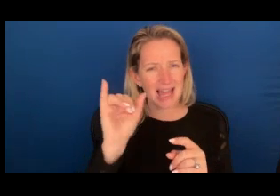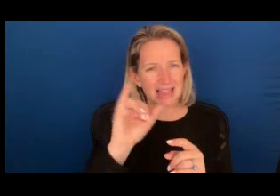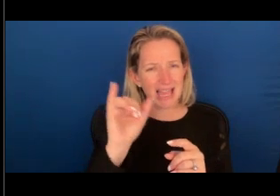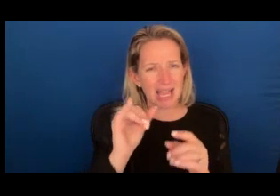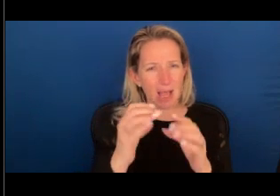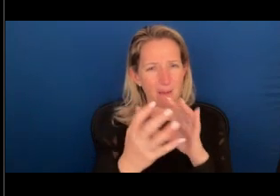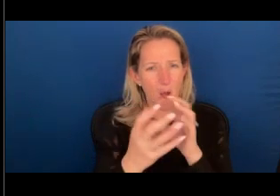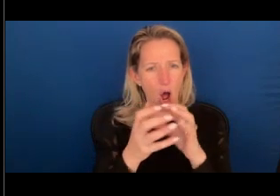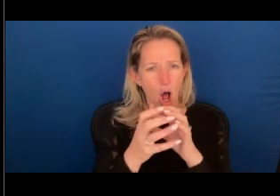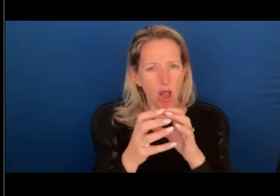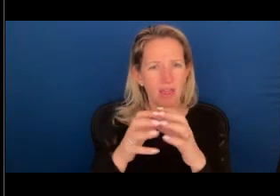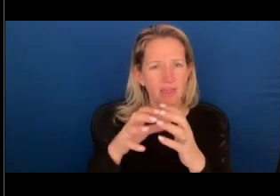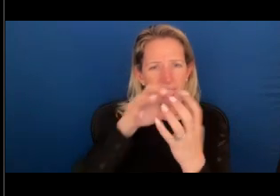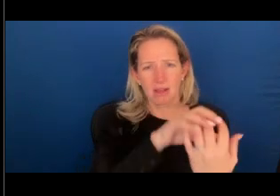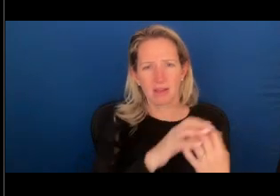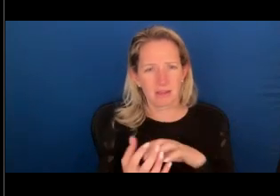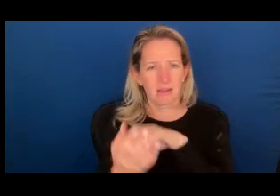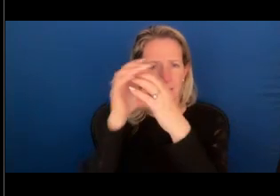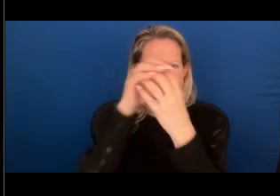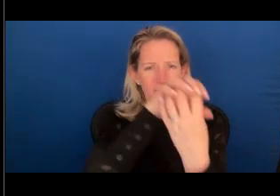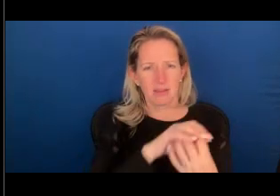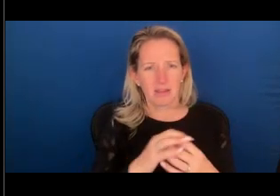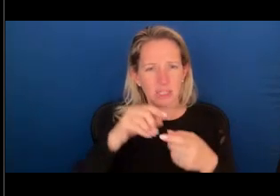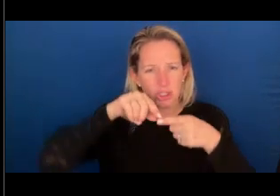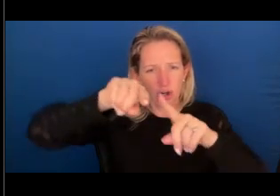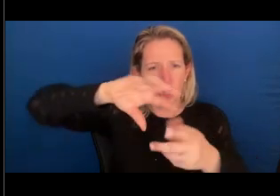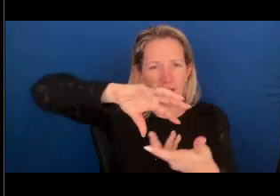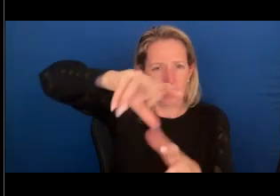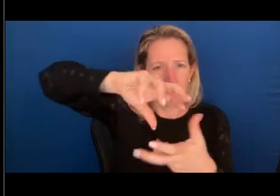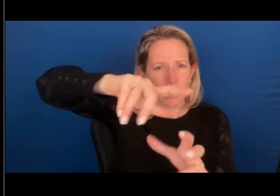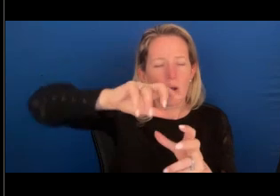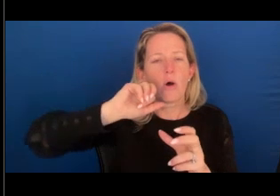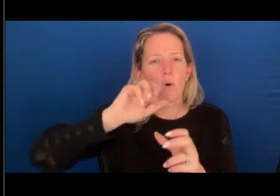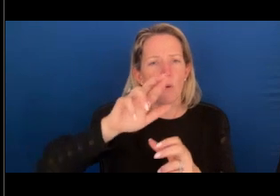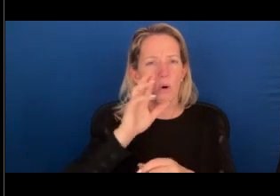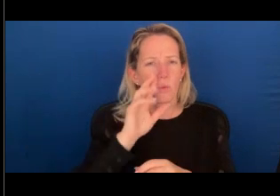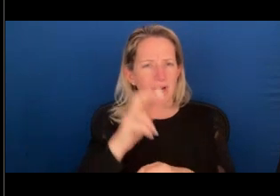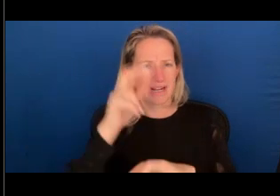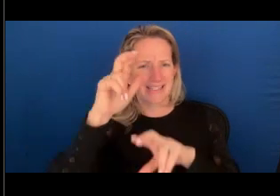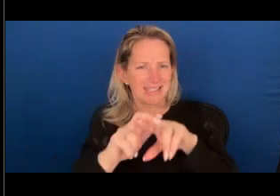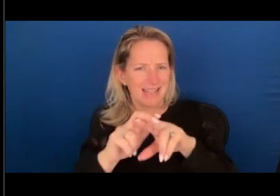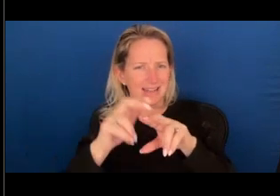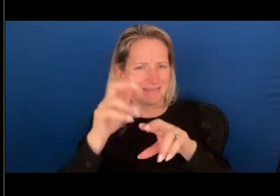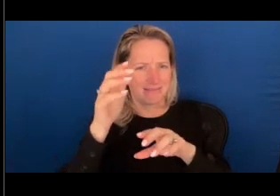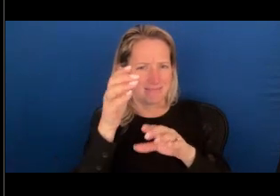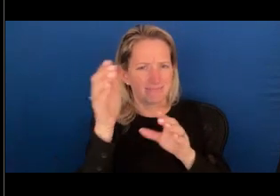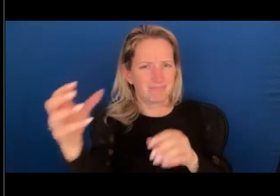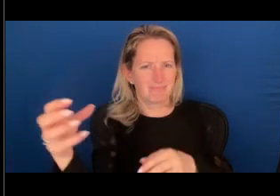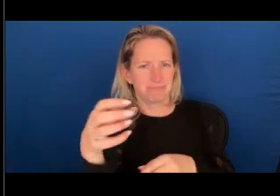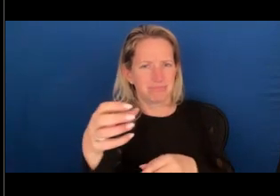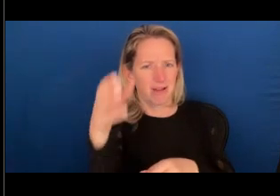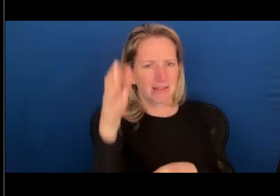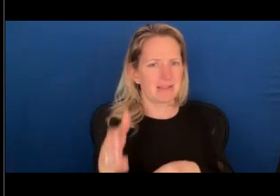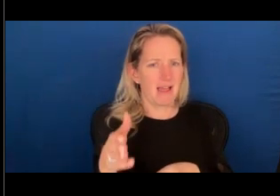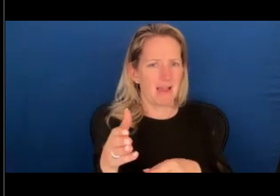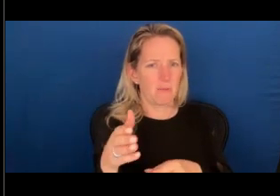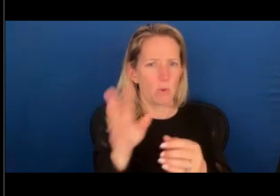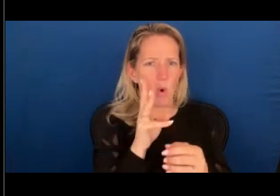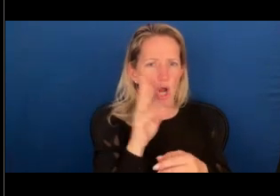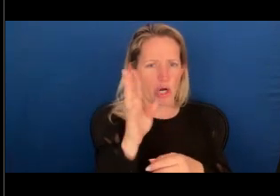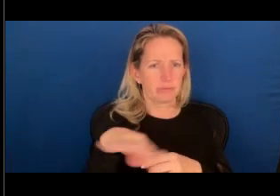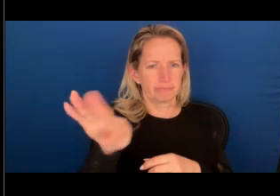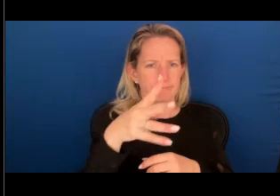laundry, or does it sit at the like where the water evacuates from the washing machine? Yeah, that's an excellent question. Yeah,